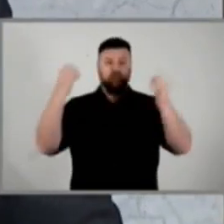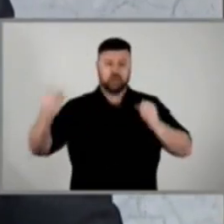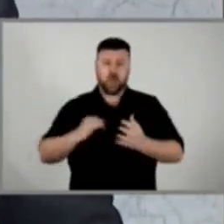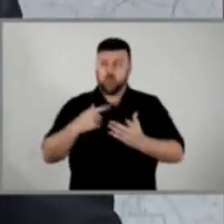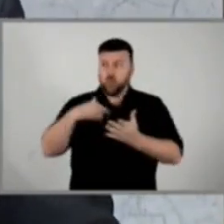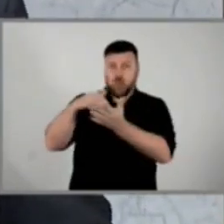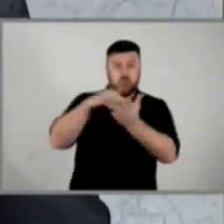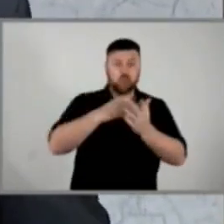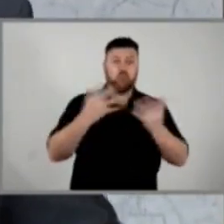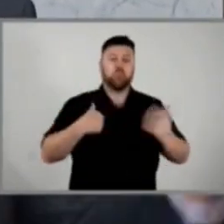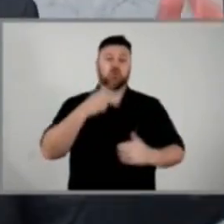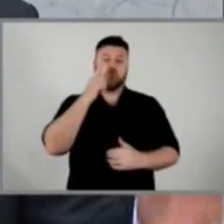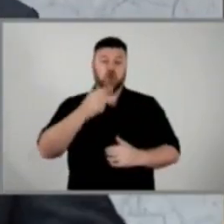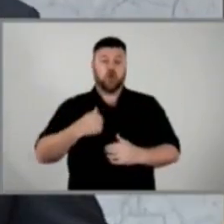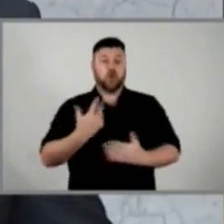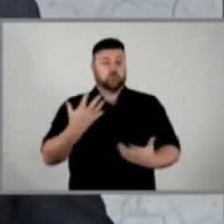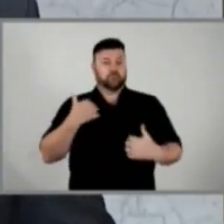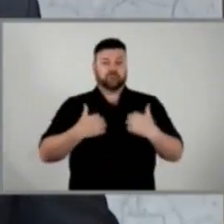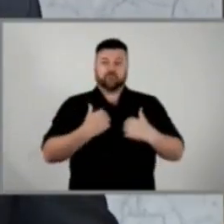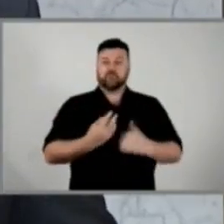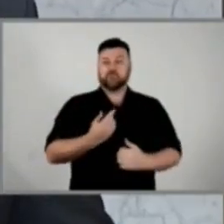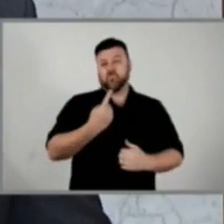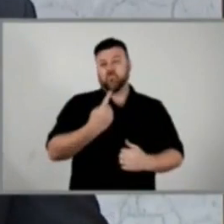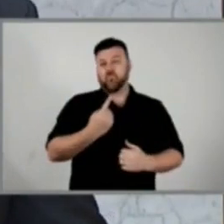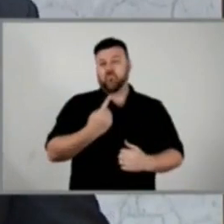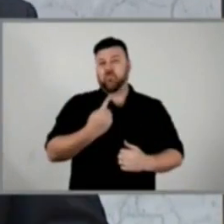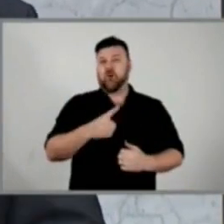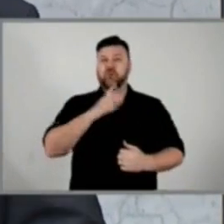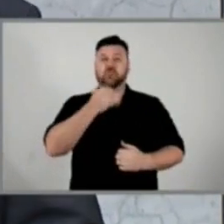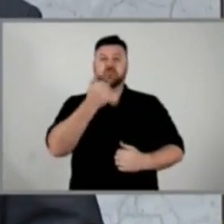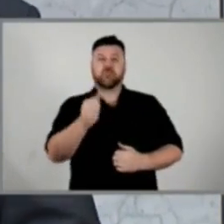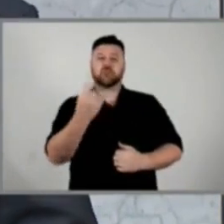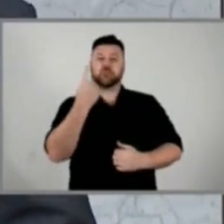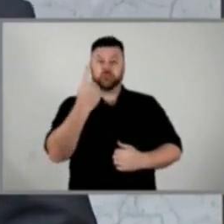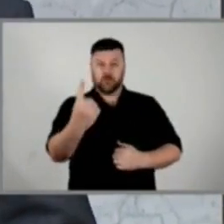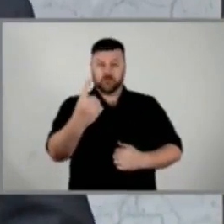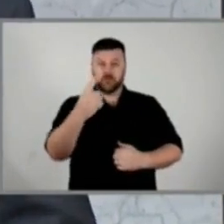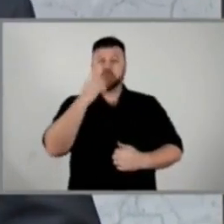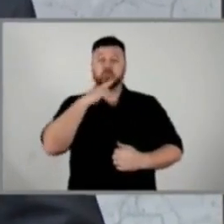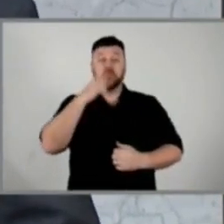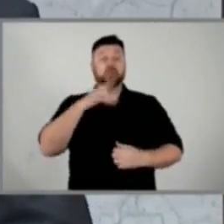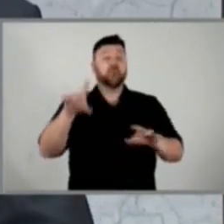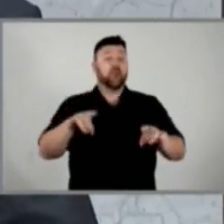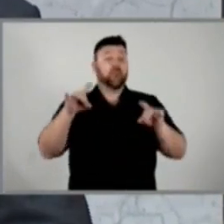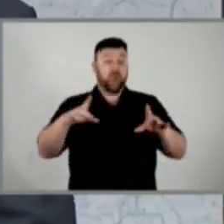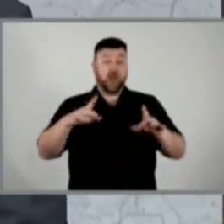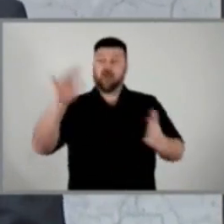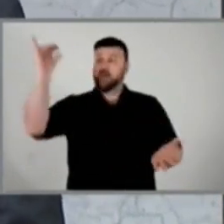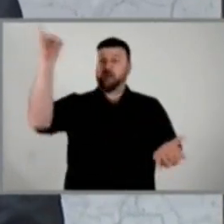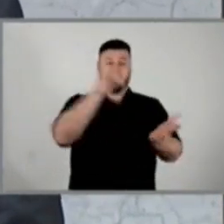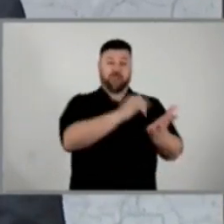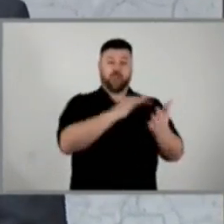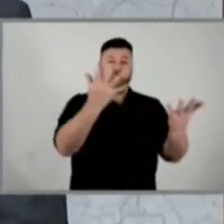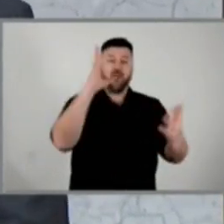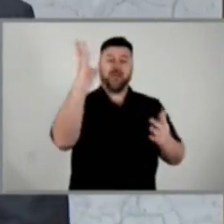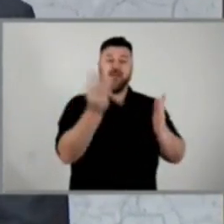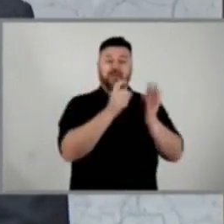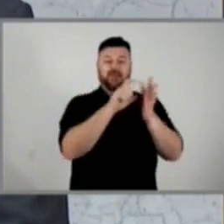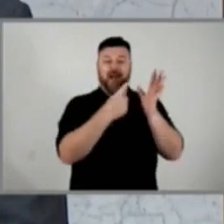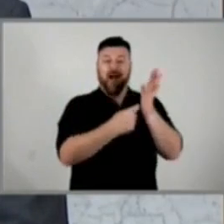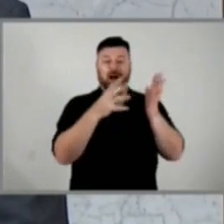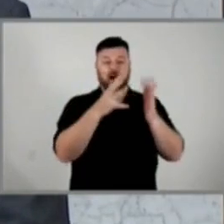161 Australians coming home. Welcome home is my message to you as you come into Darwin, and as you go off to Howard Springs, where you'll get great care, and I'm sure